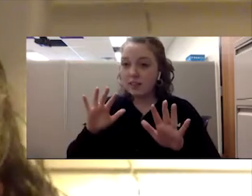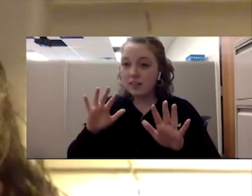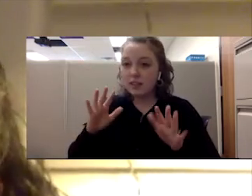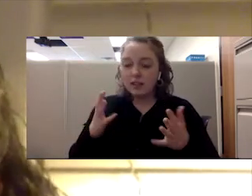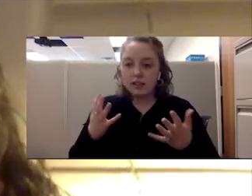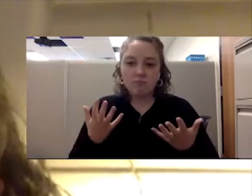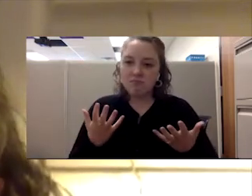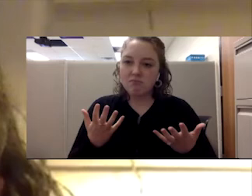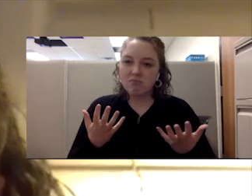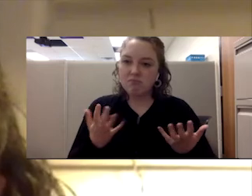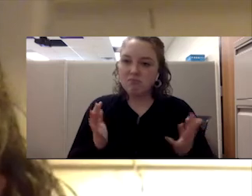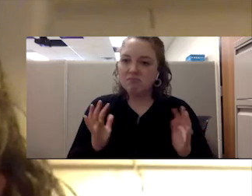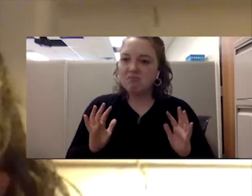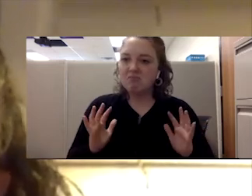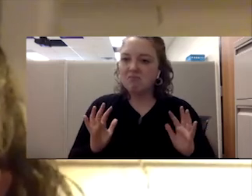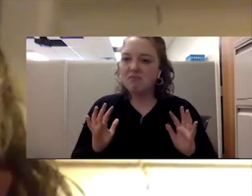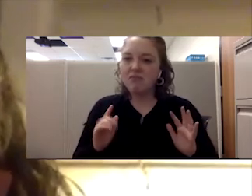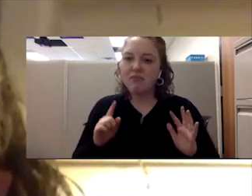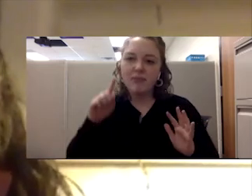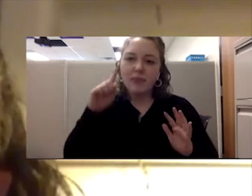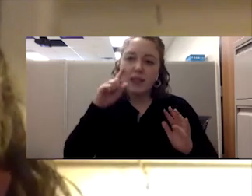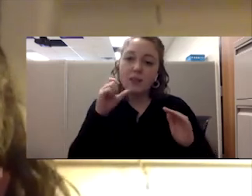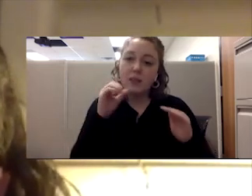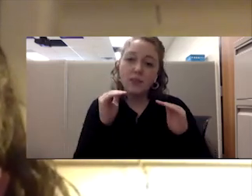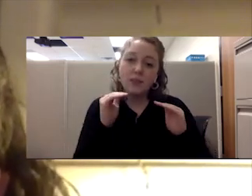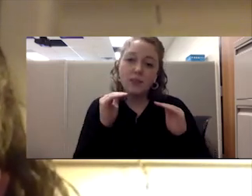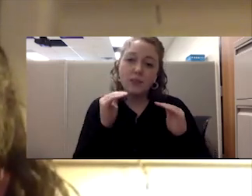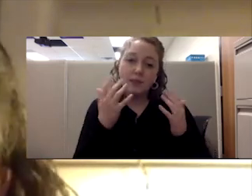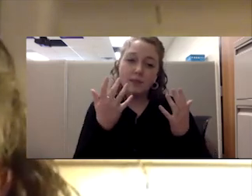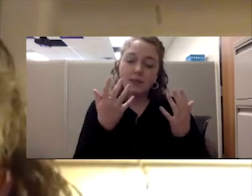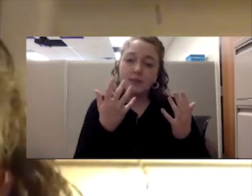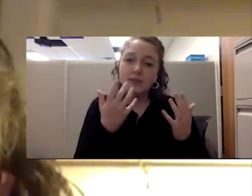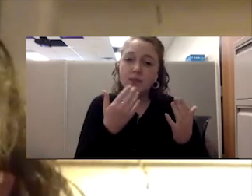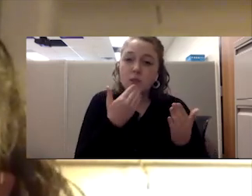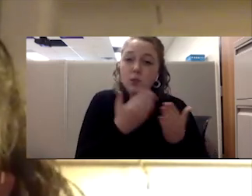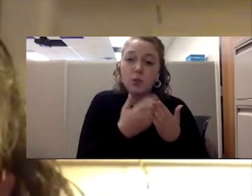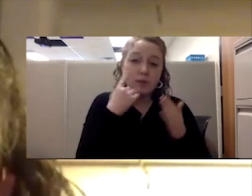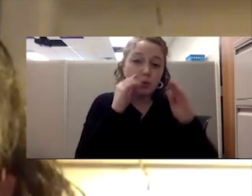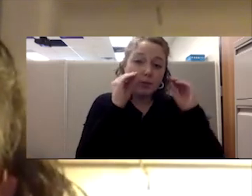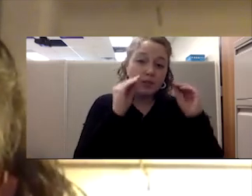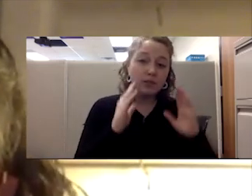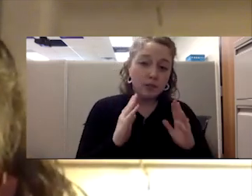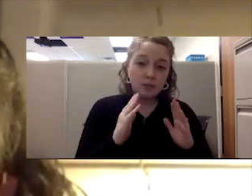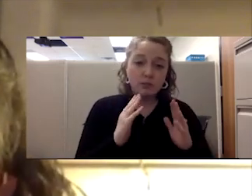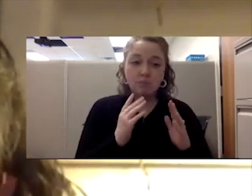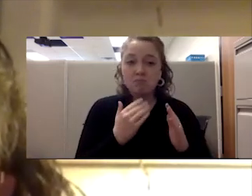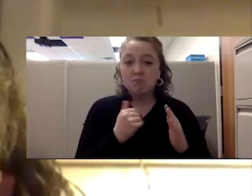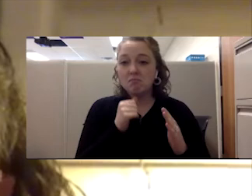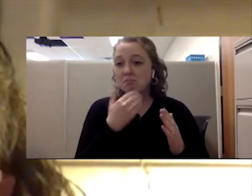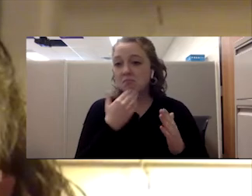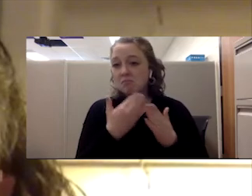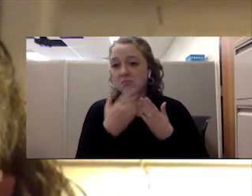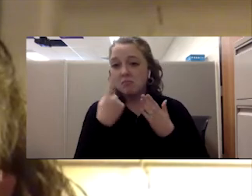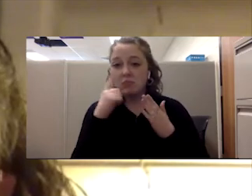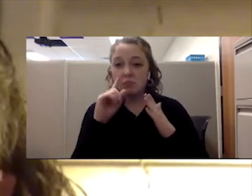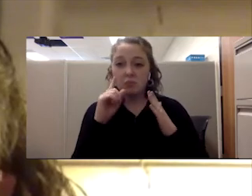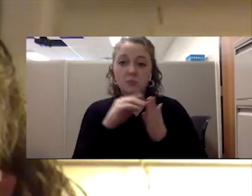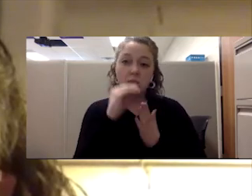I don't know. I just don't think it serves the teachers well. I don't think it serves the administrators well, to